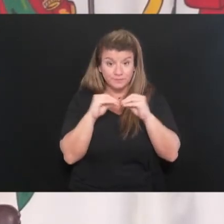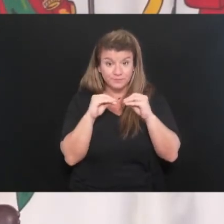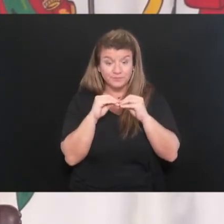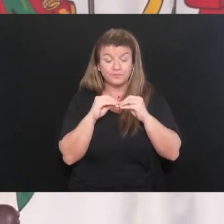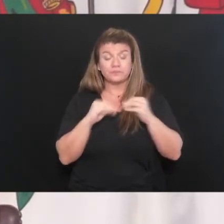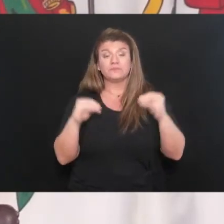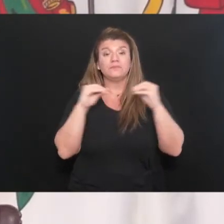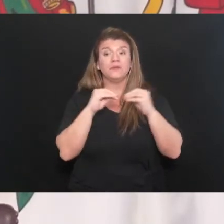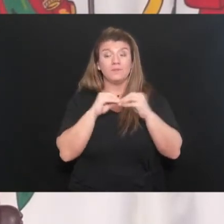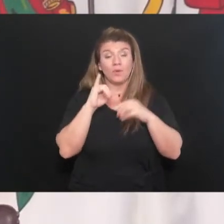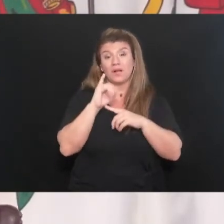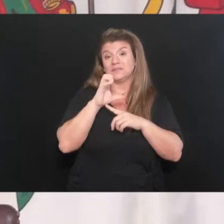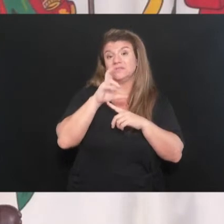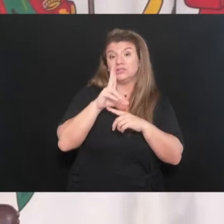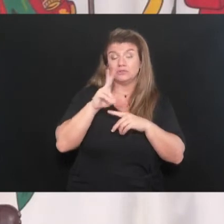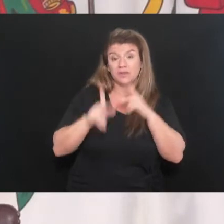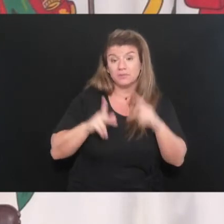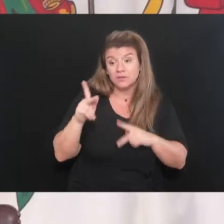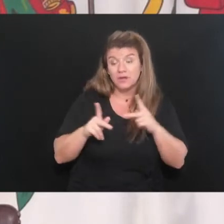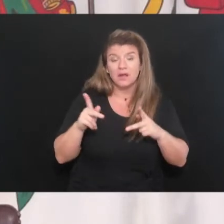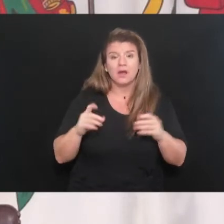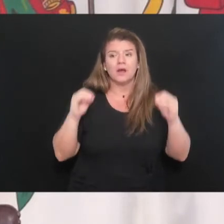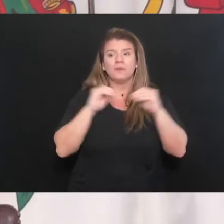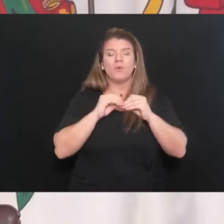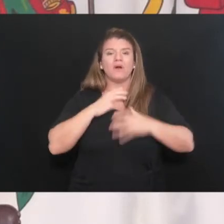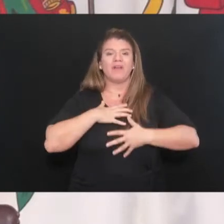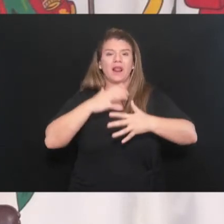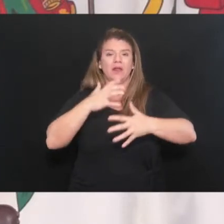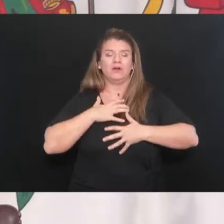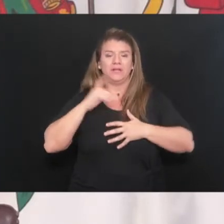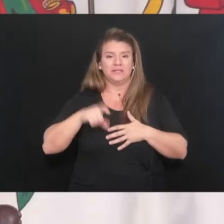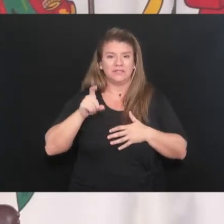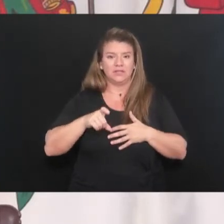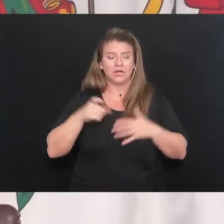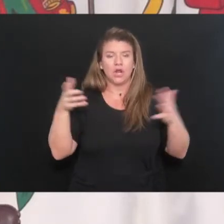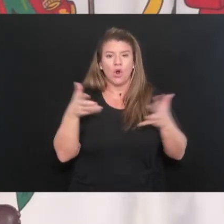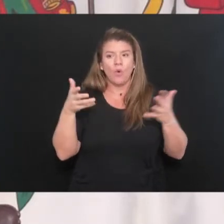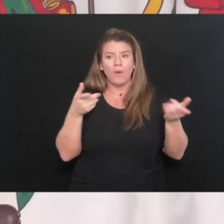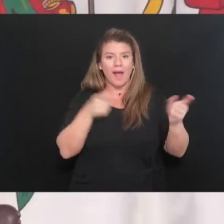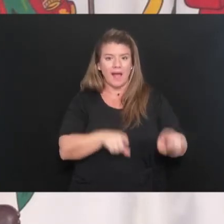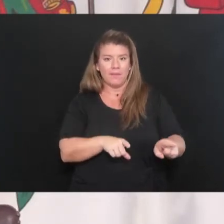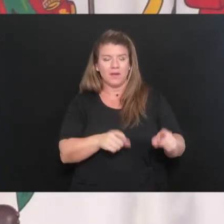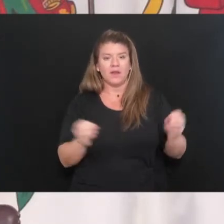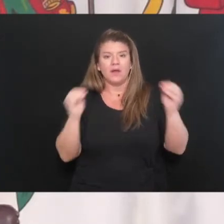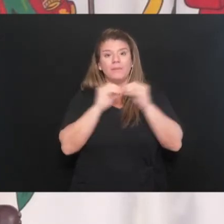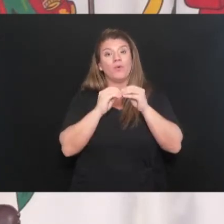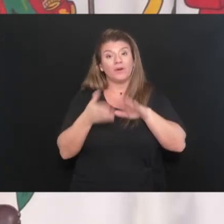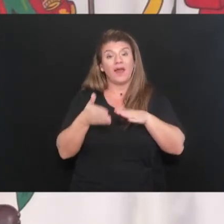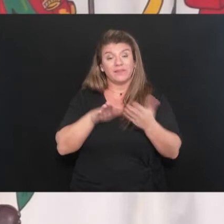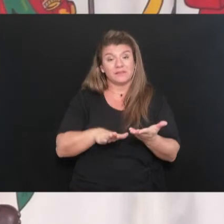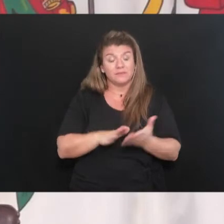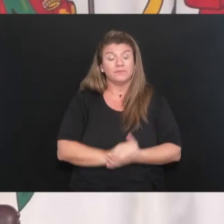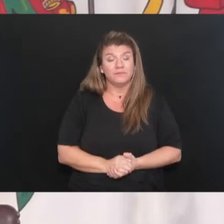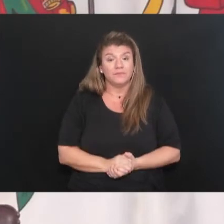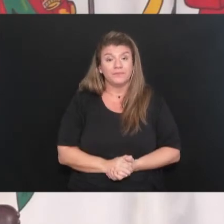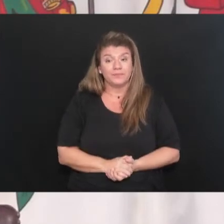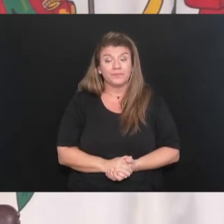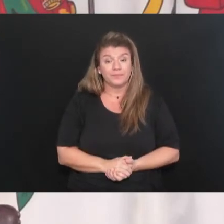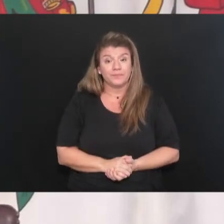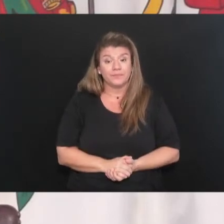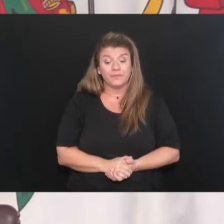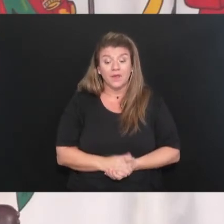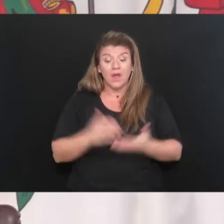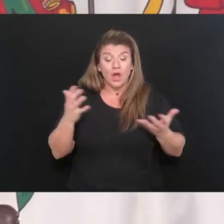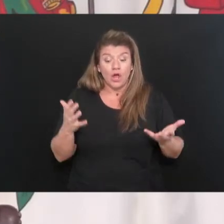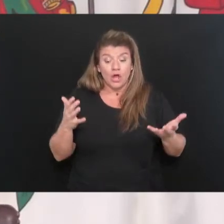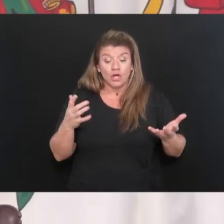more people in the ICU units, more people on ventilators. What will trail is more people dying. And so what we have got to